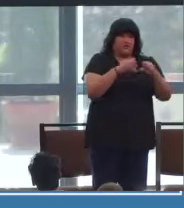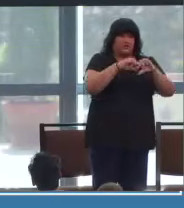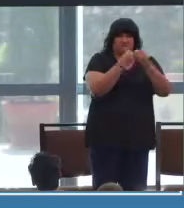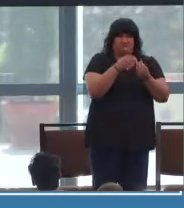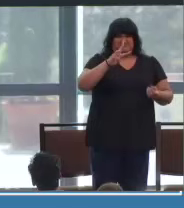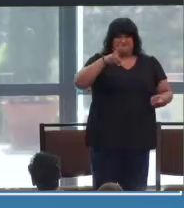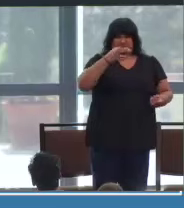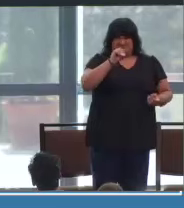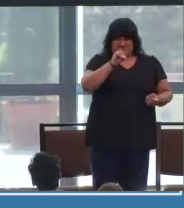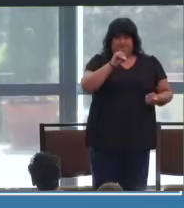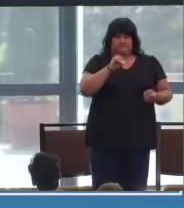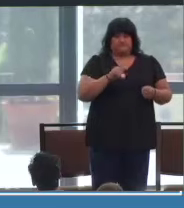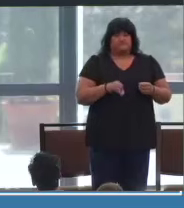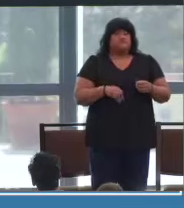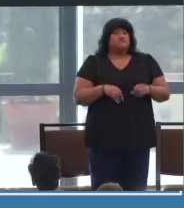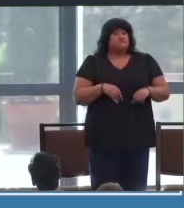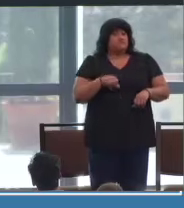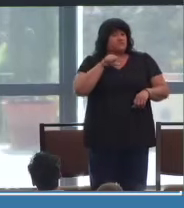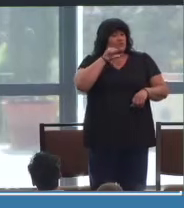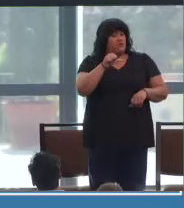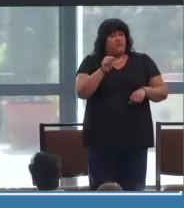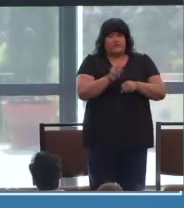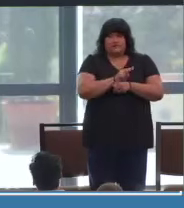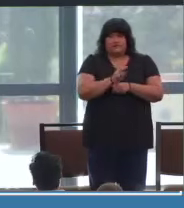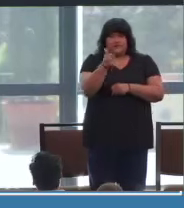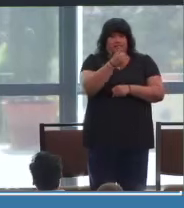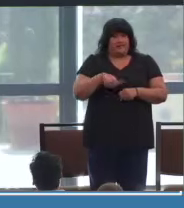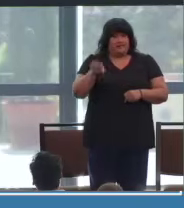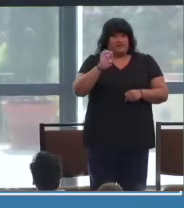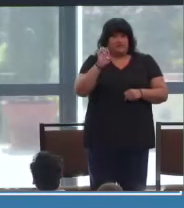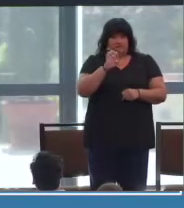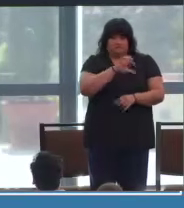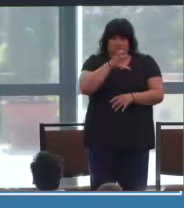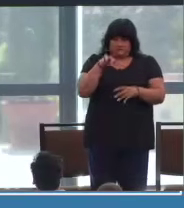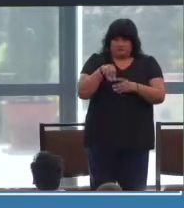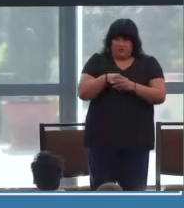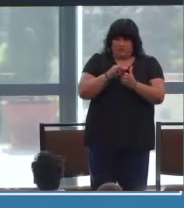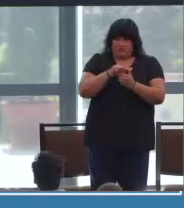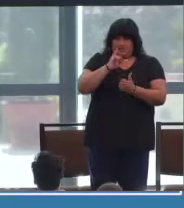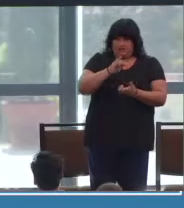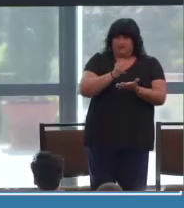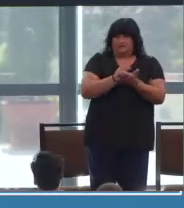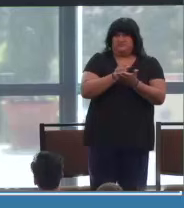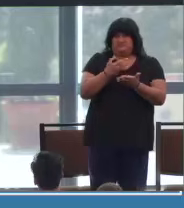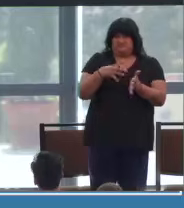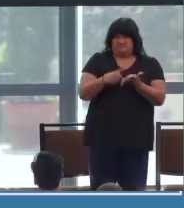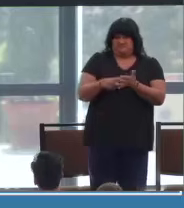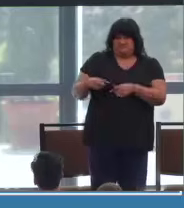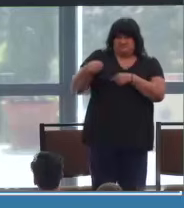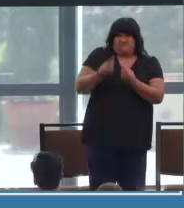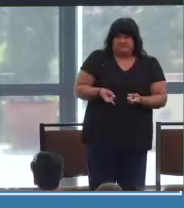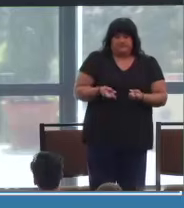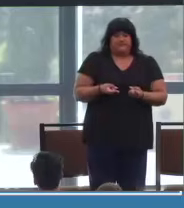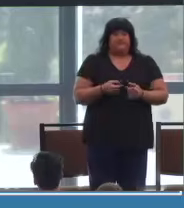Again, you don't want to use any estrogen-containing, as we've been talking about. There's also